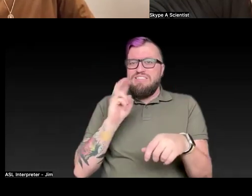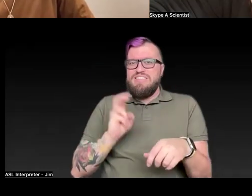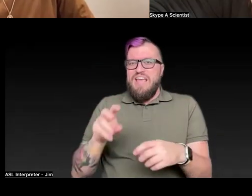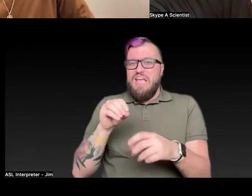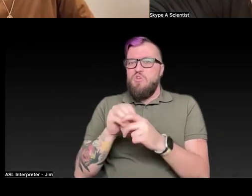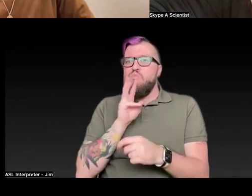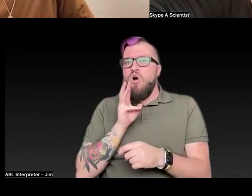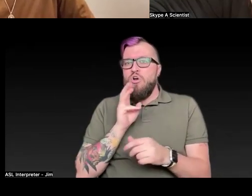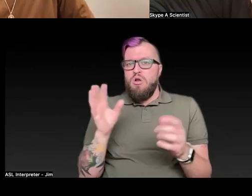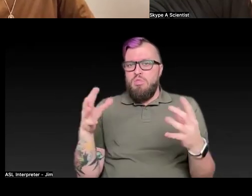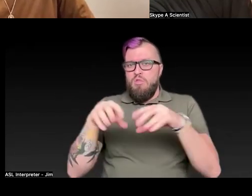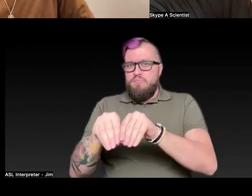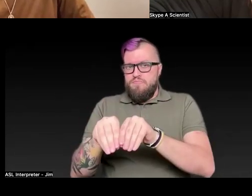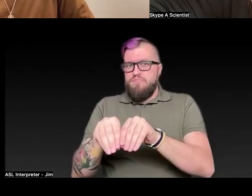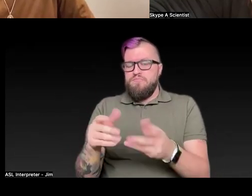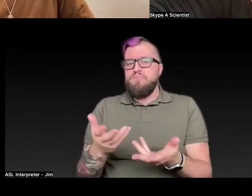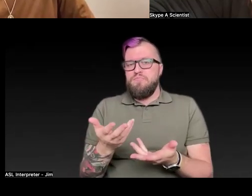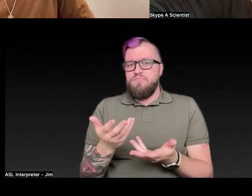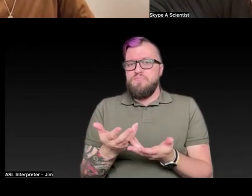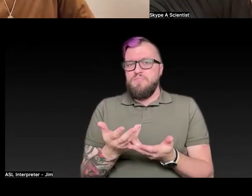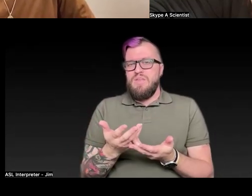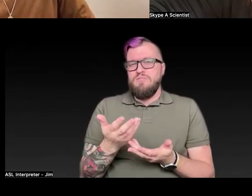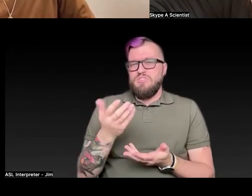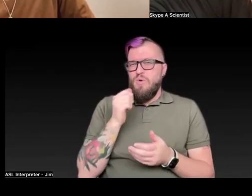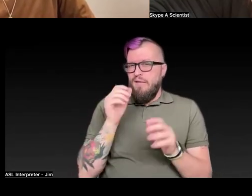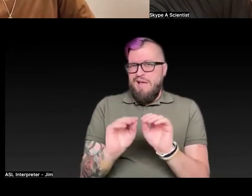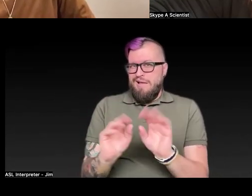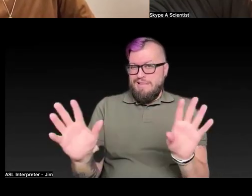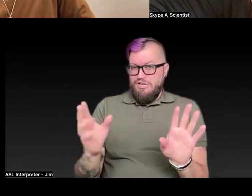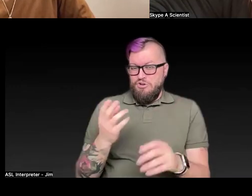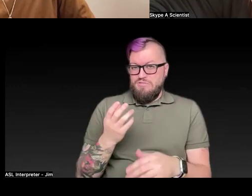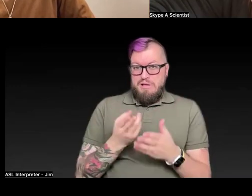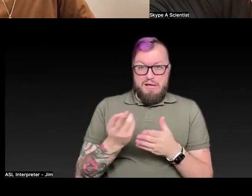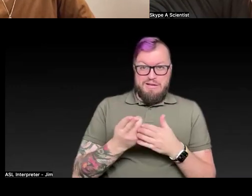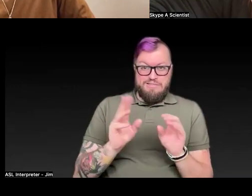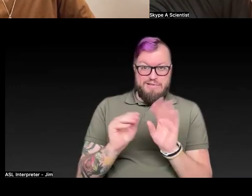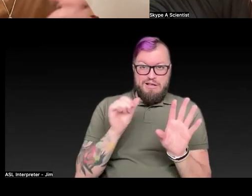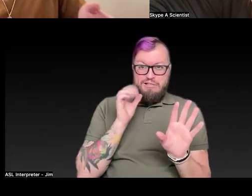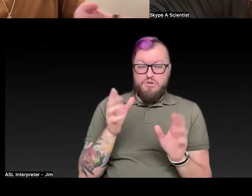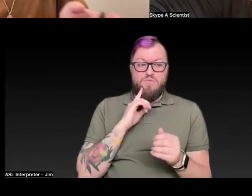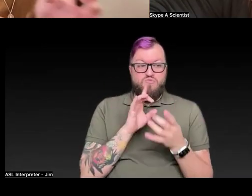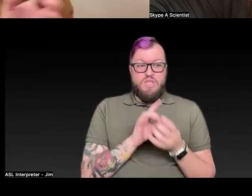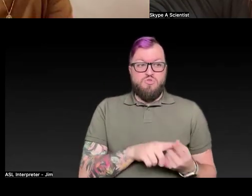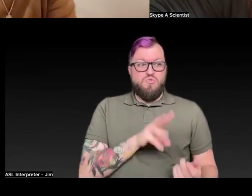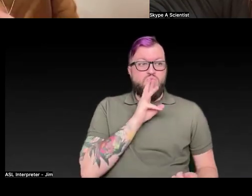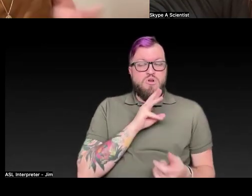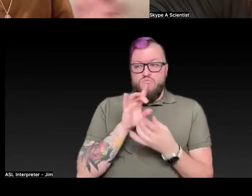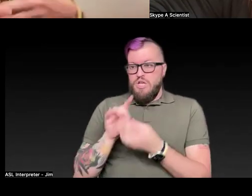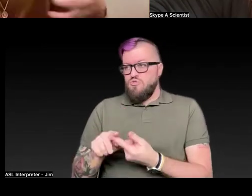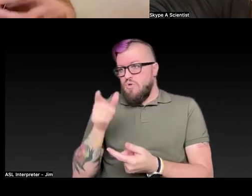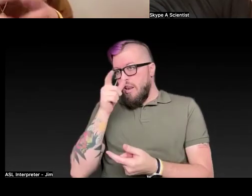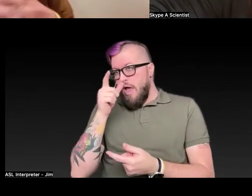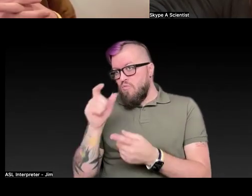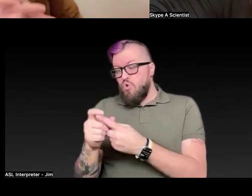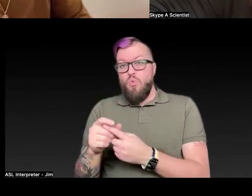ways. So it's not quite clear, honestly, whether it has to do with water or is from the Latin, or if it's